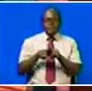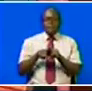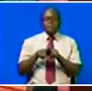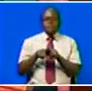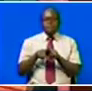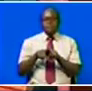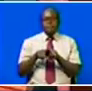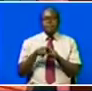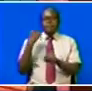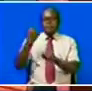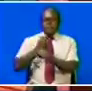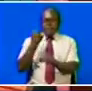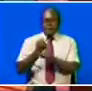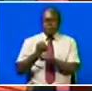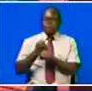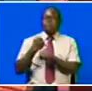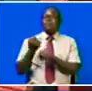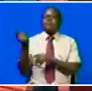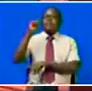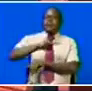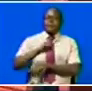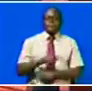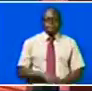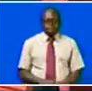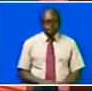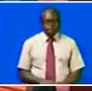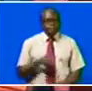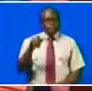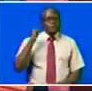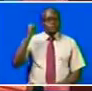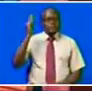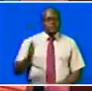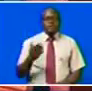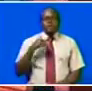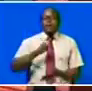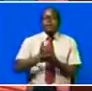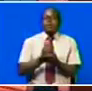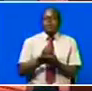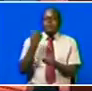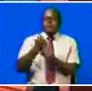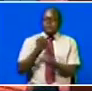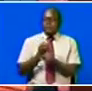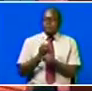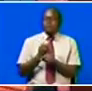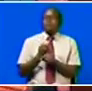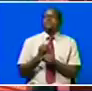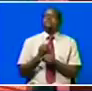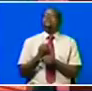exercise is conducted on the dead. These politicians want the audit conducted on founding